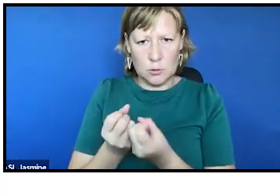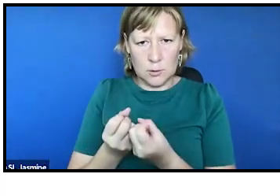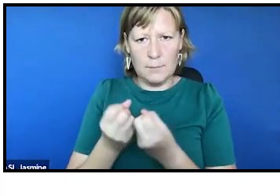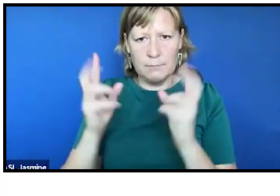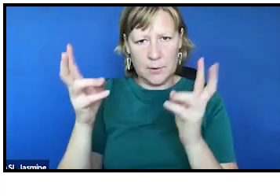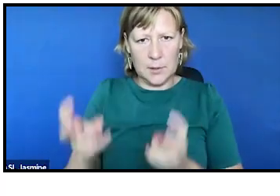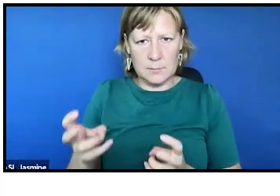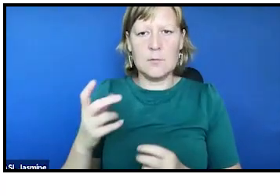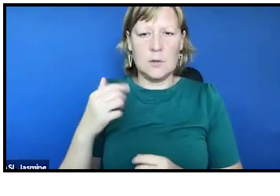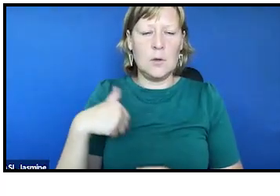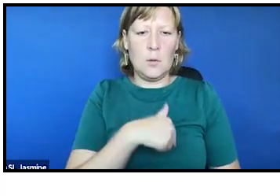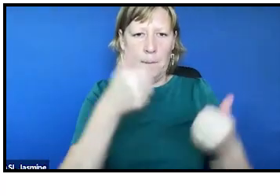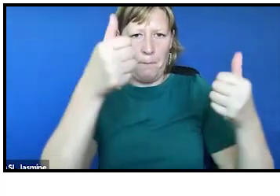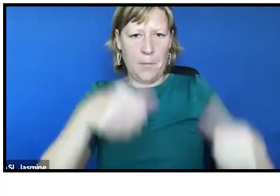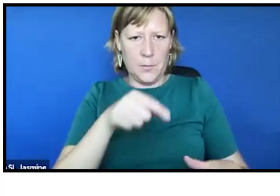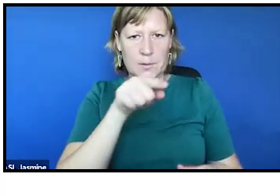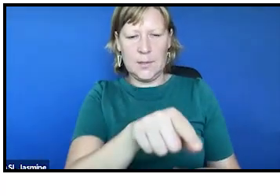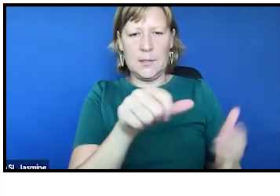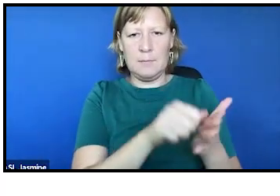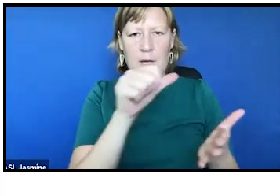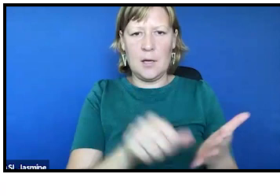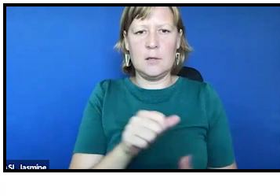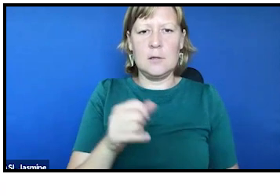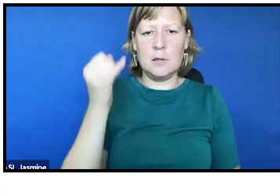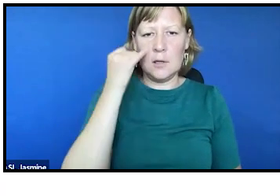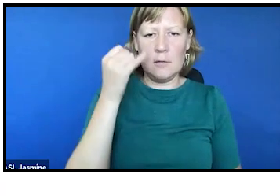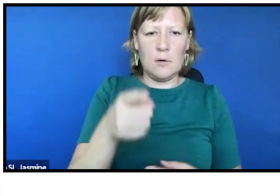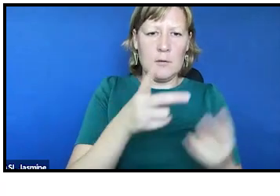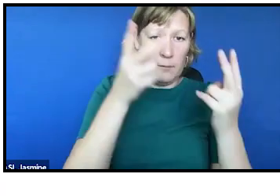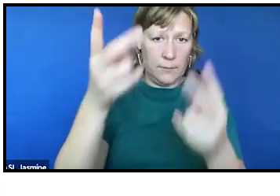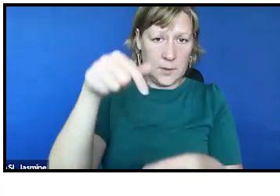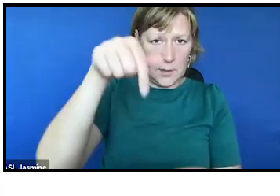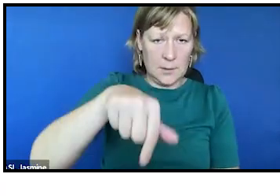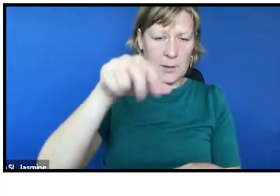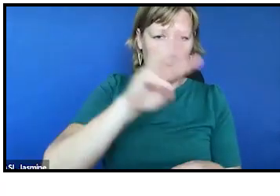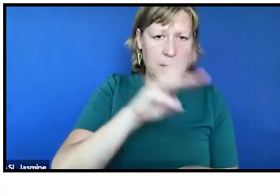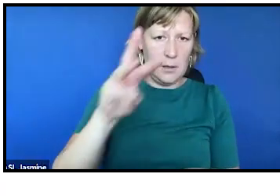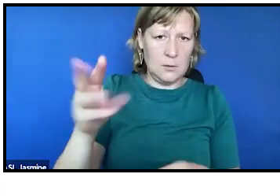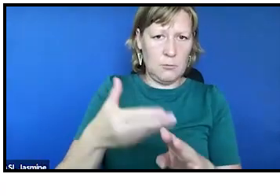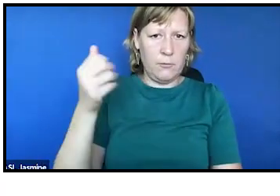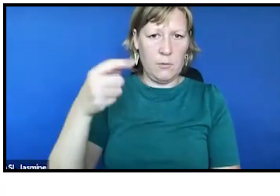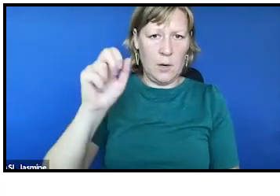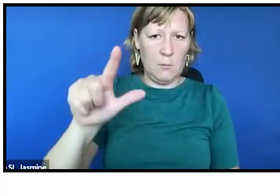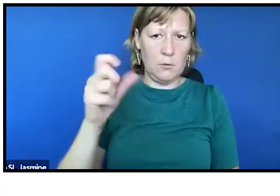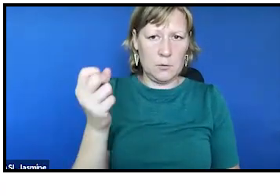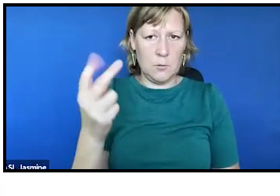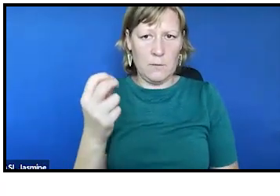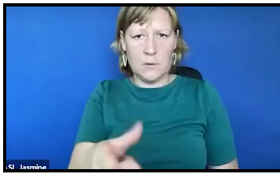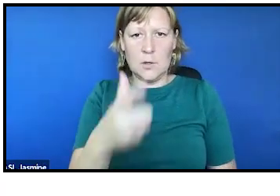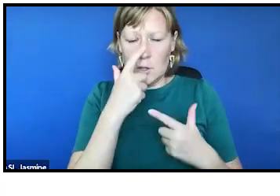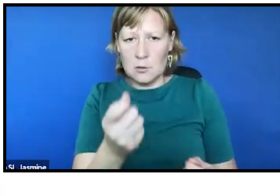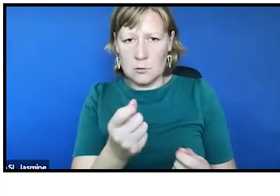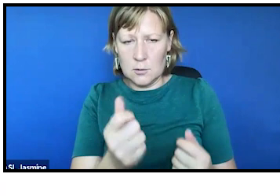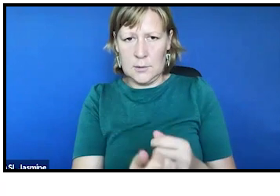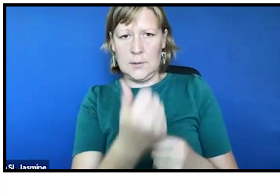And if you're visiting this page before the April 12th deadline and would like to submit a presentation proposal, please visit the Call